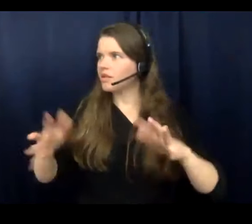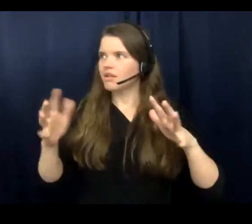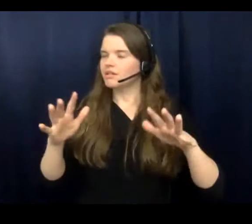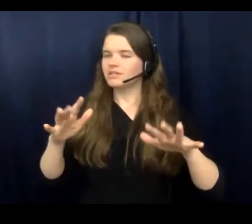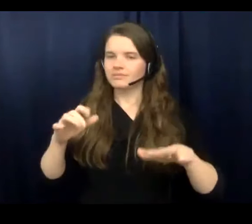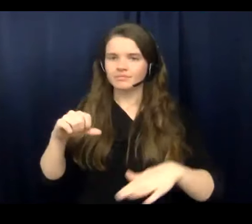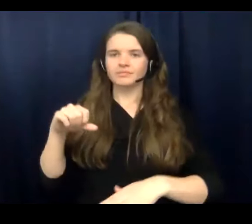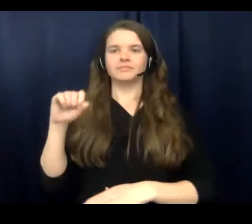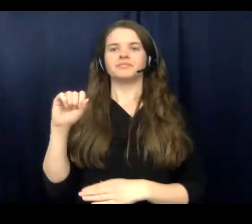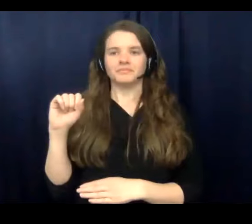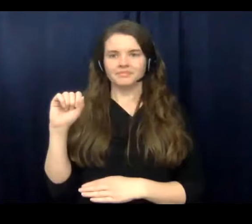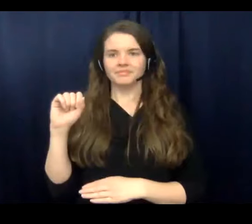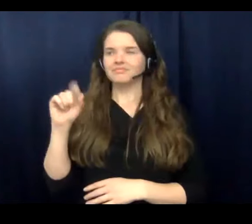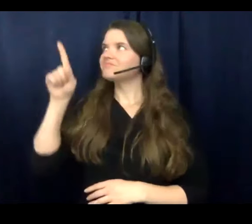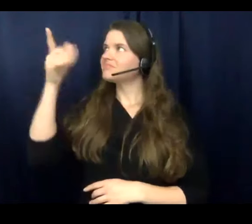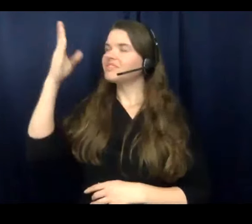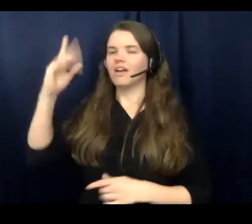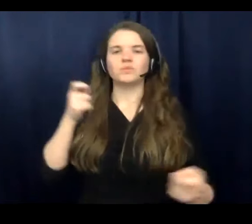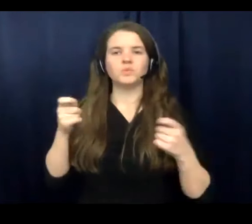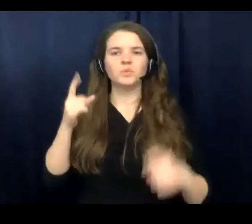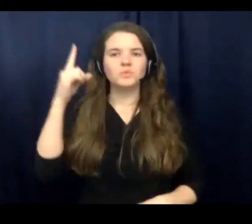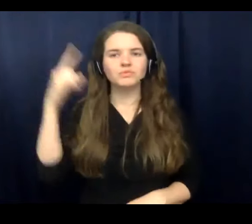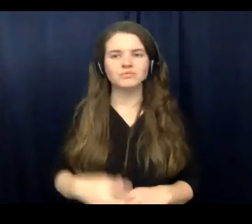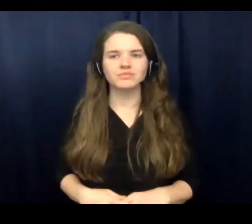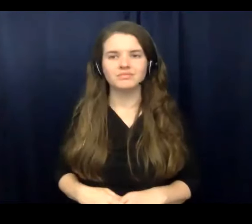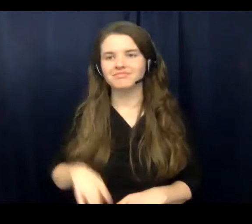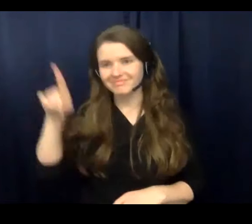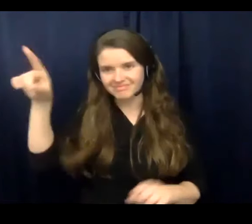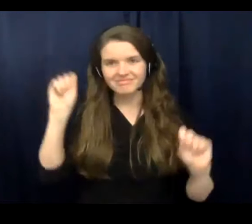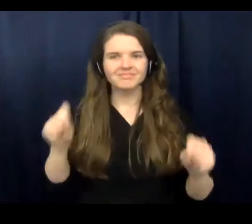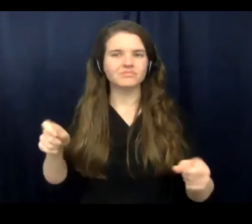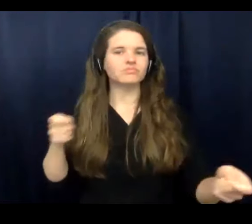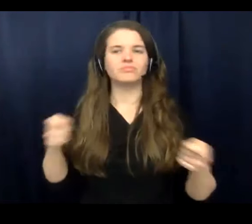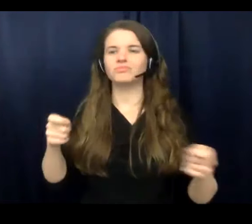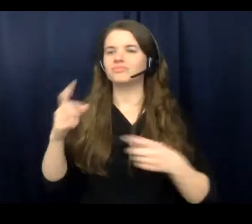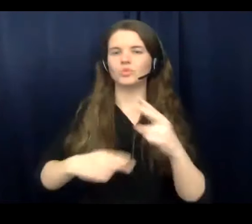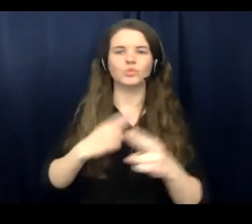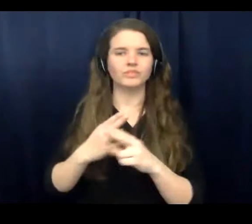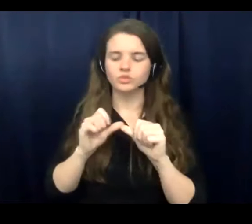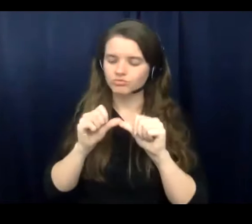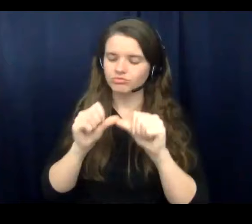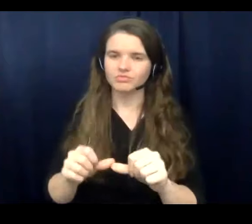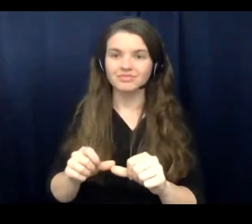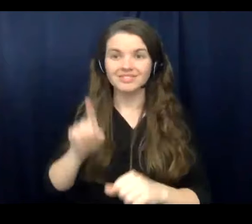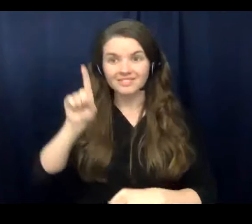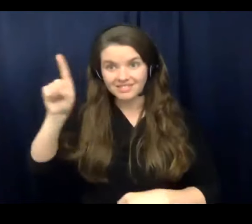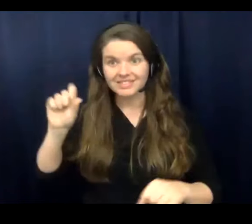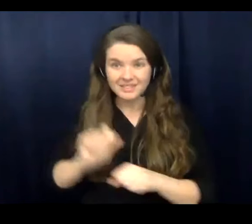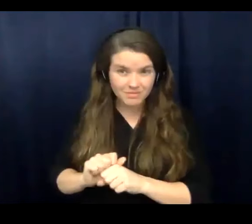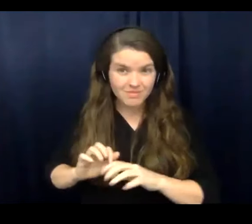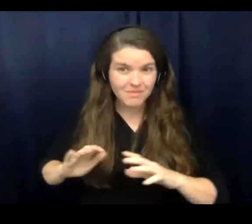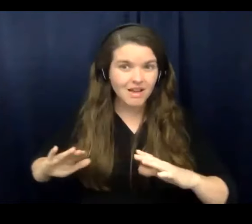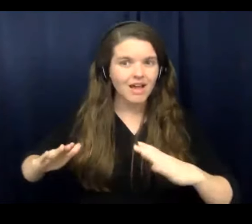recognize God has it under control and God is the one that still rules the universe. And his mountain, his